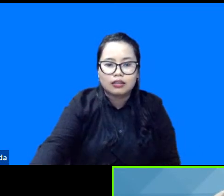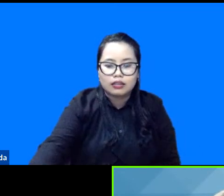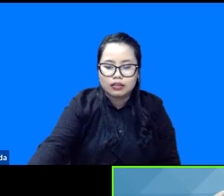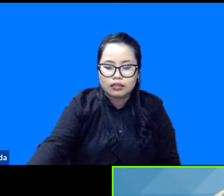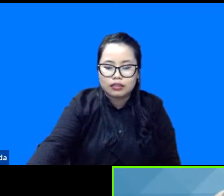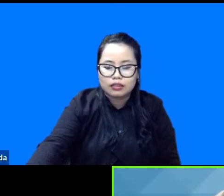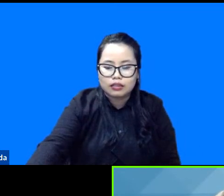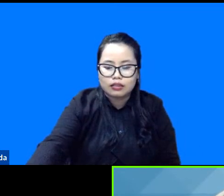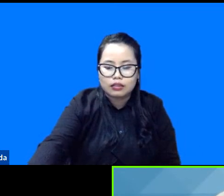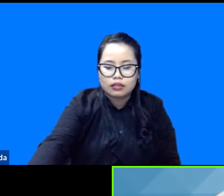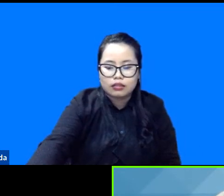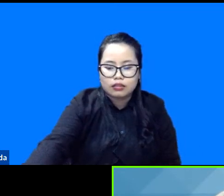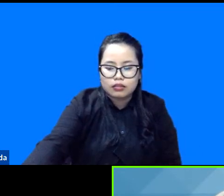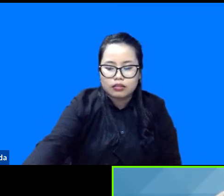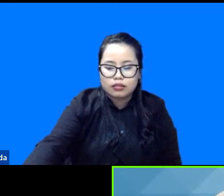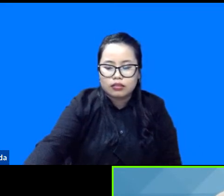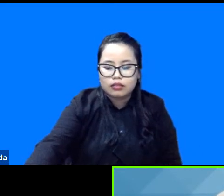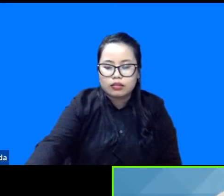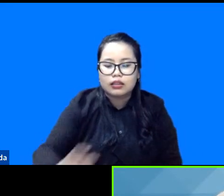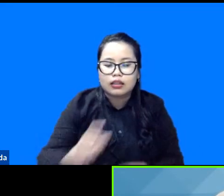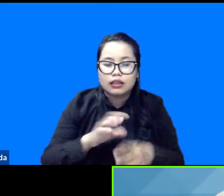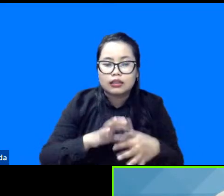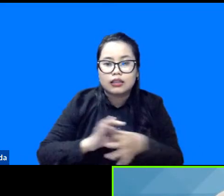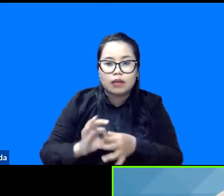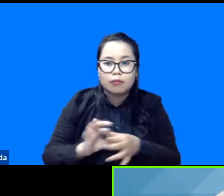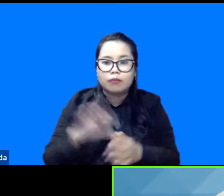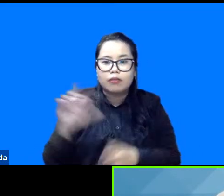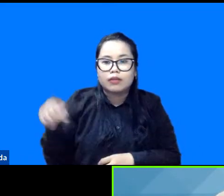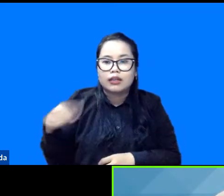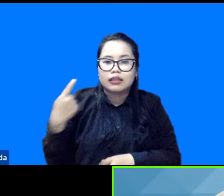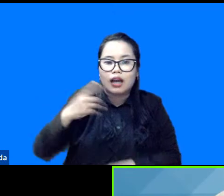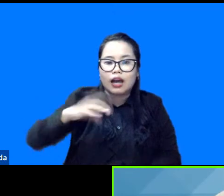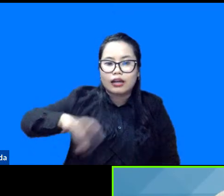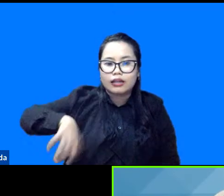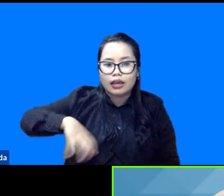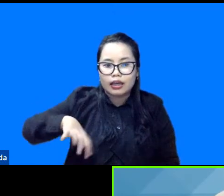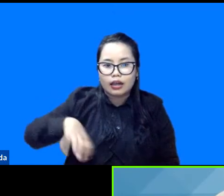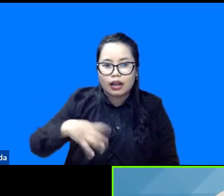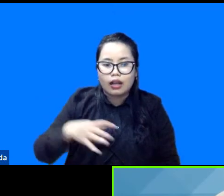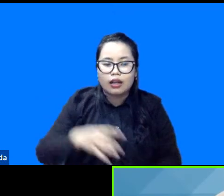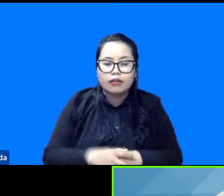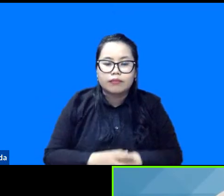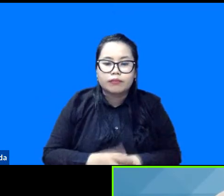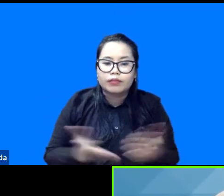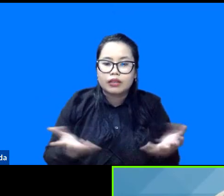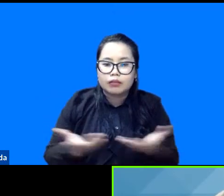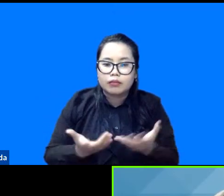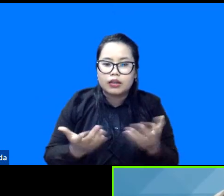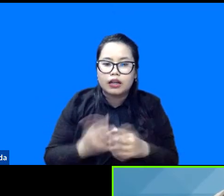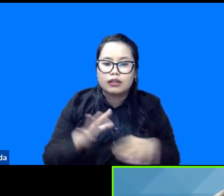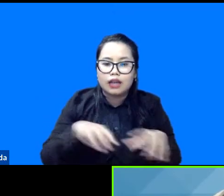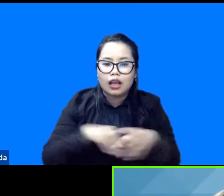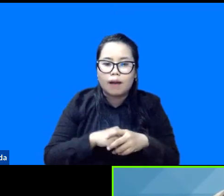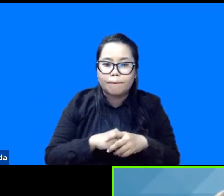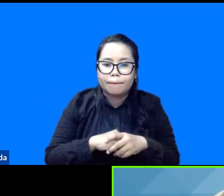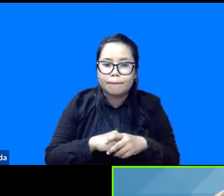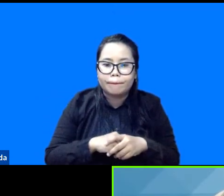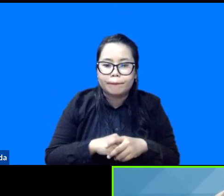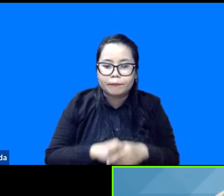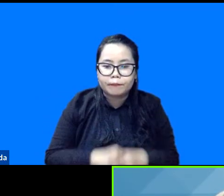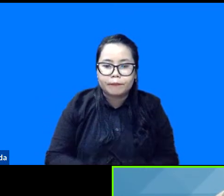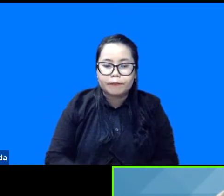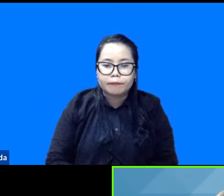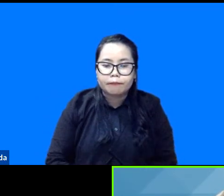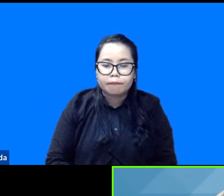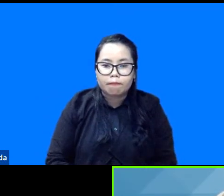collaborating with local governments. For example, I note that in many maybe PWYP could